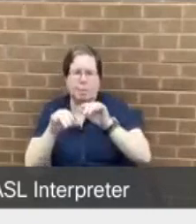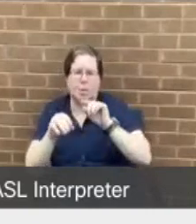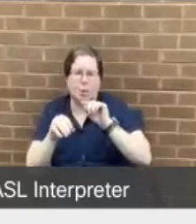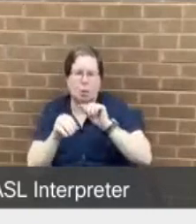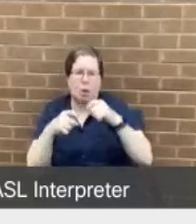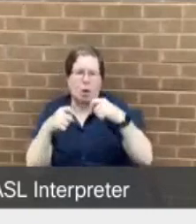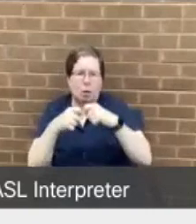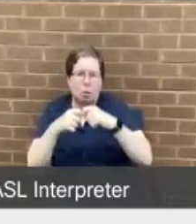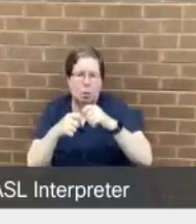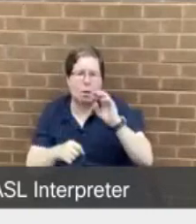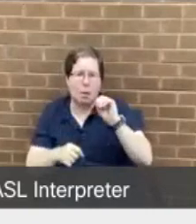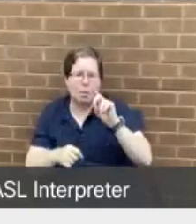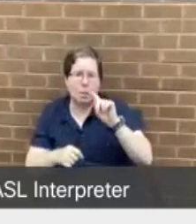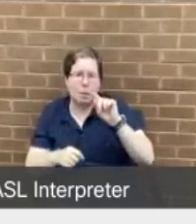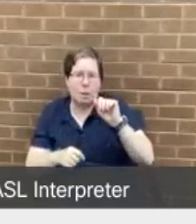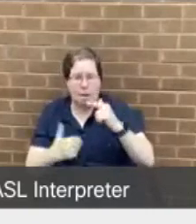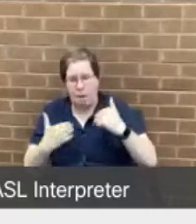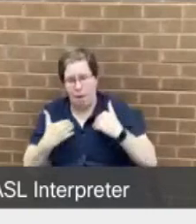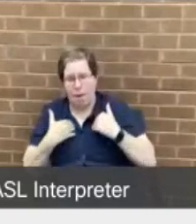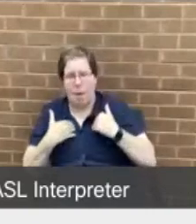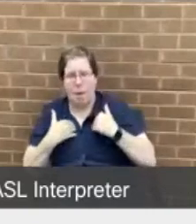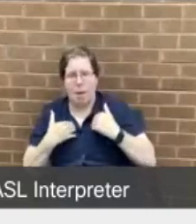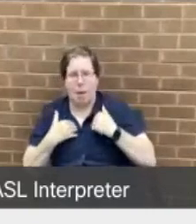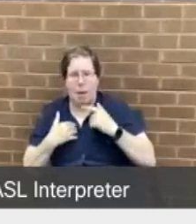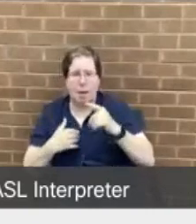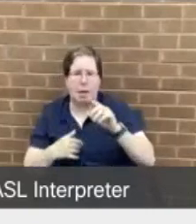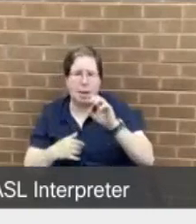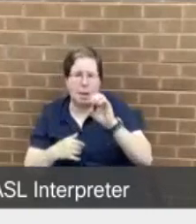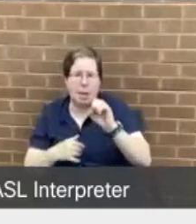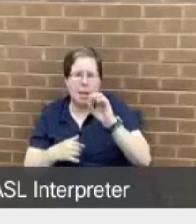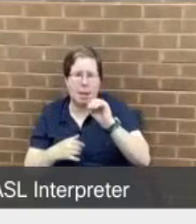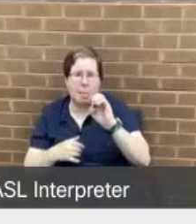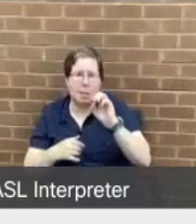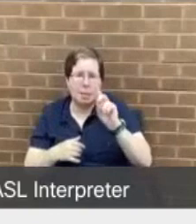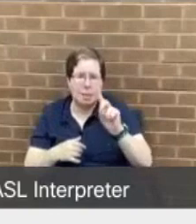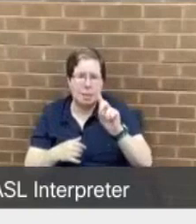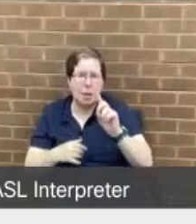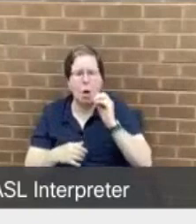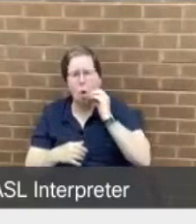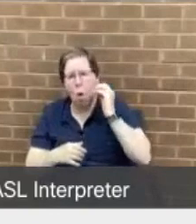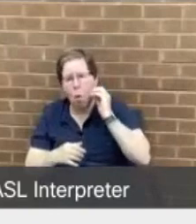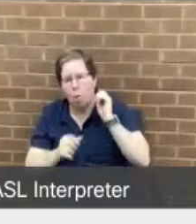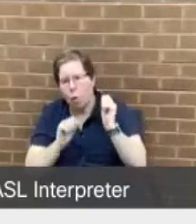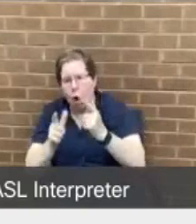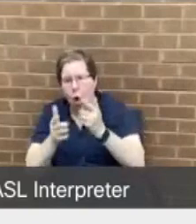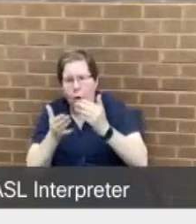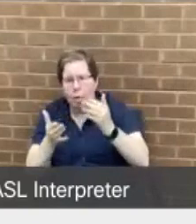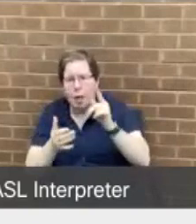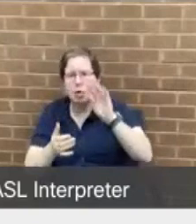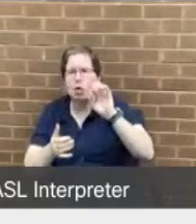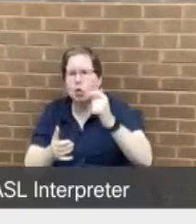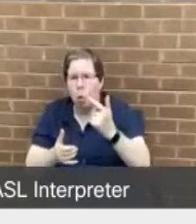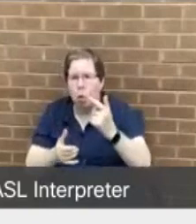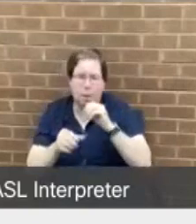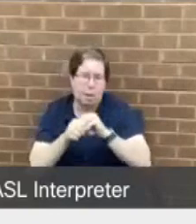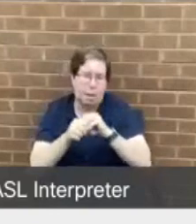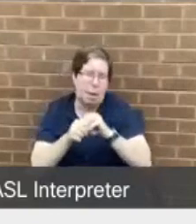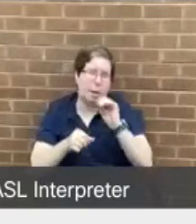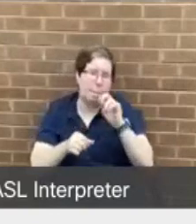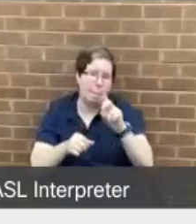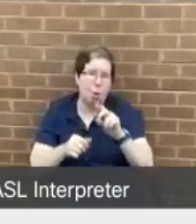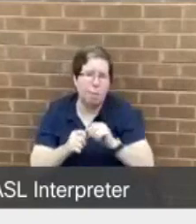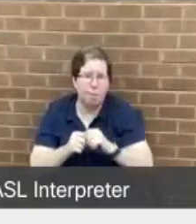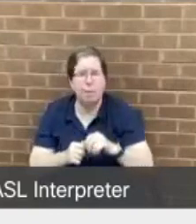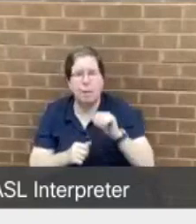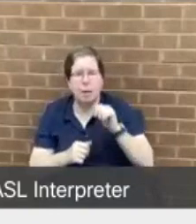The MDTA launched Drive Easy MD, the home for all things tolling, in Maryland. The